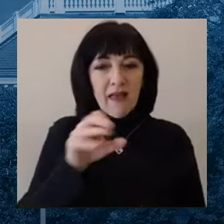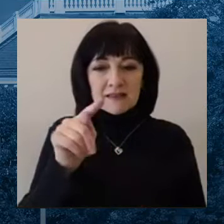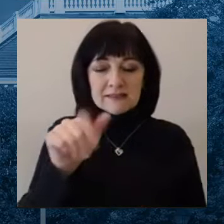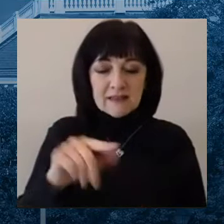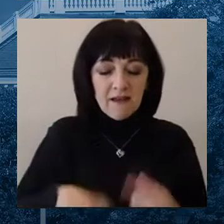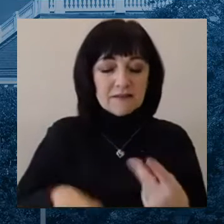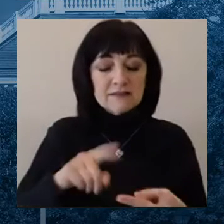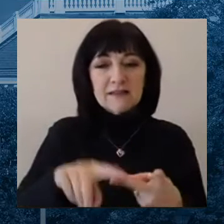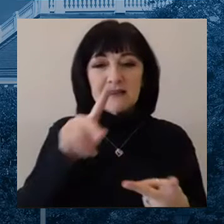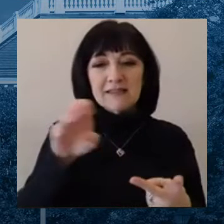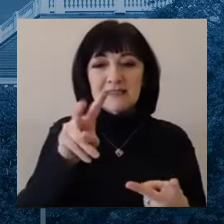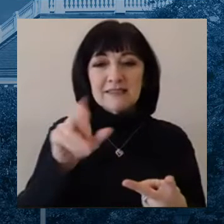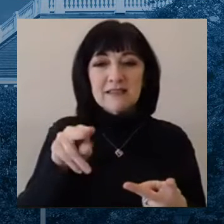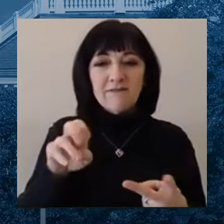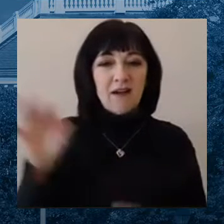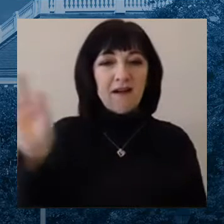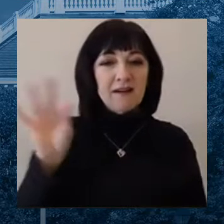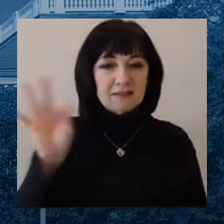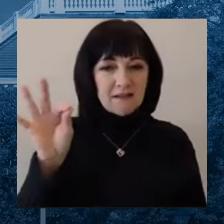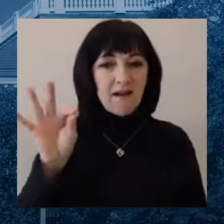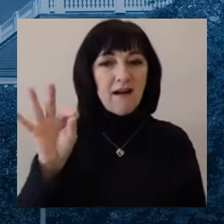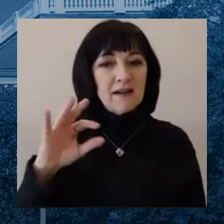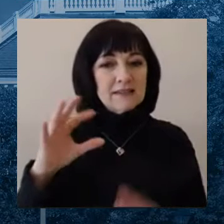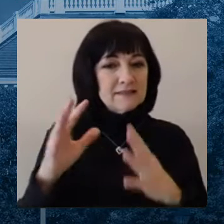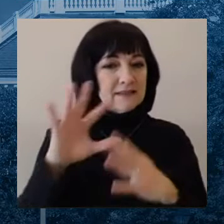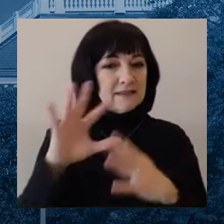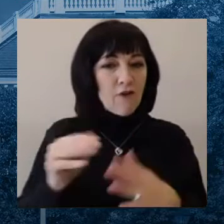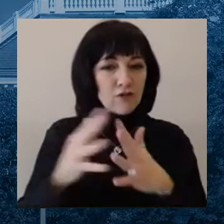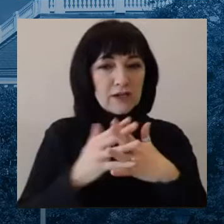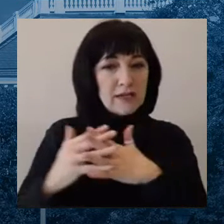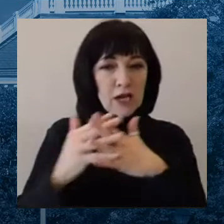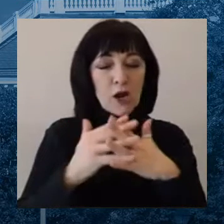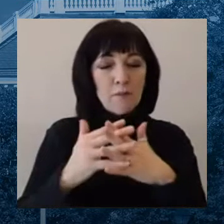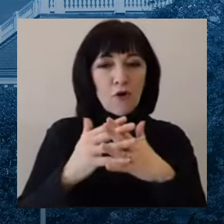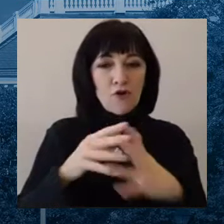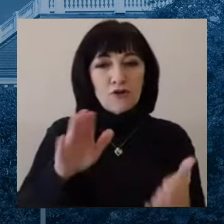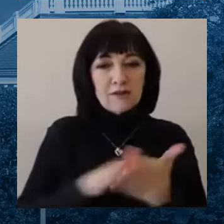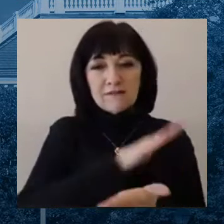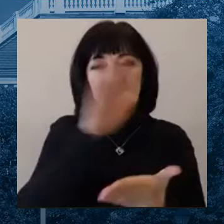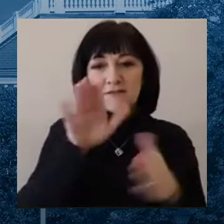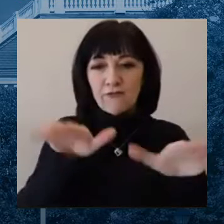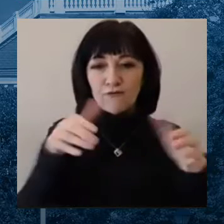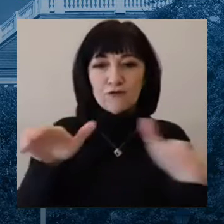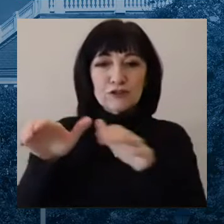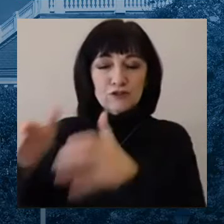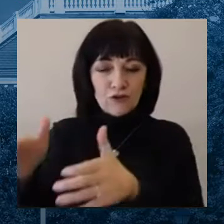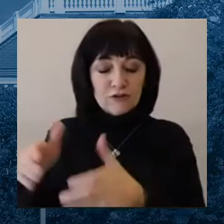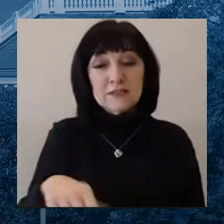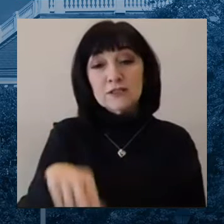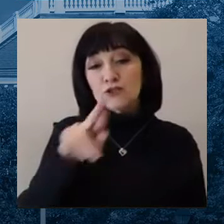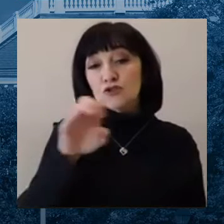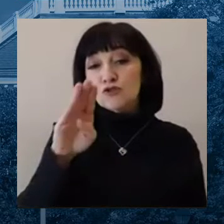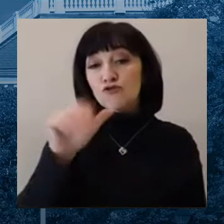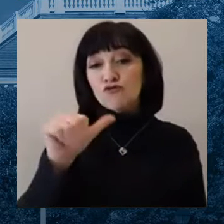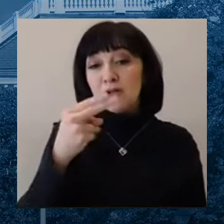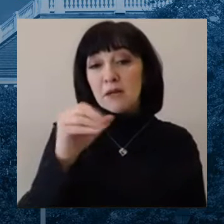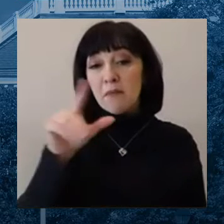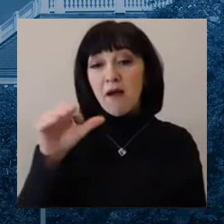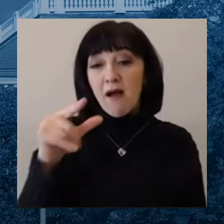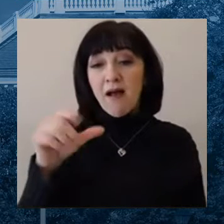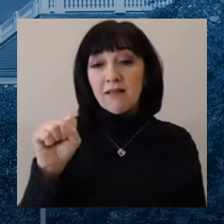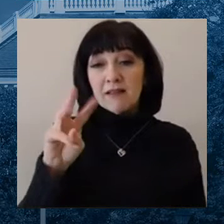African American fraternities over the years. Dr. Reba Hollingsworth was with us there as well. She's our